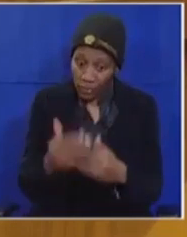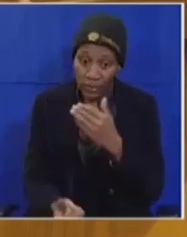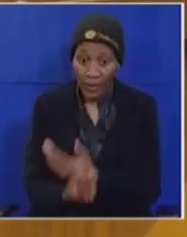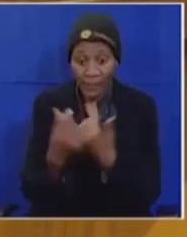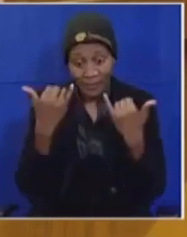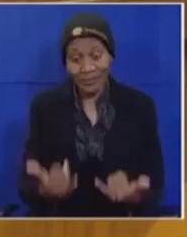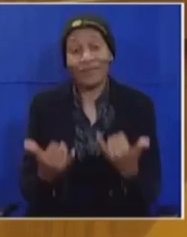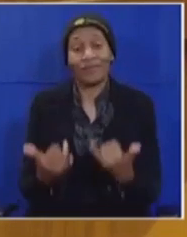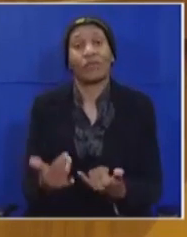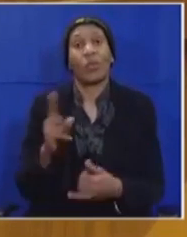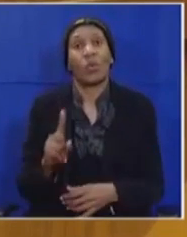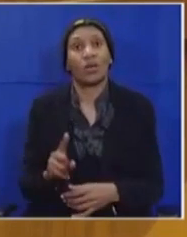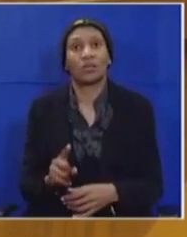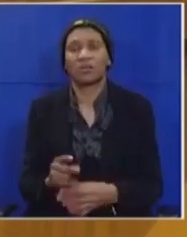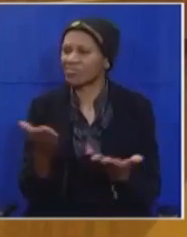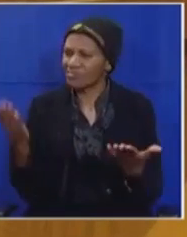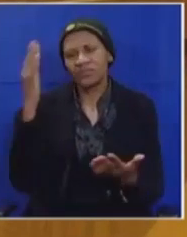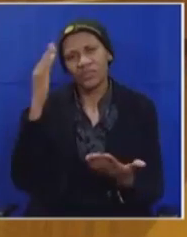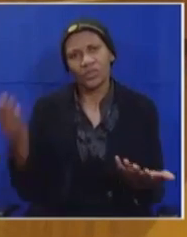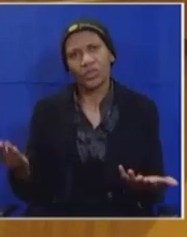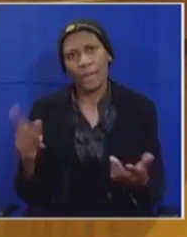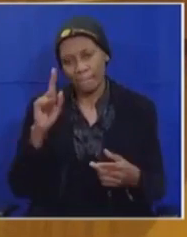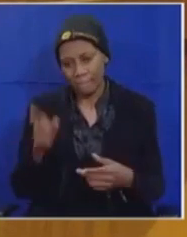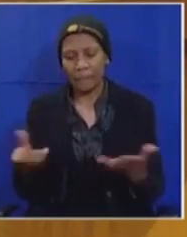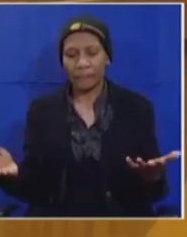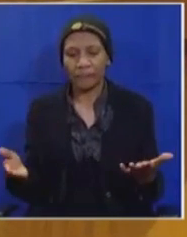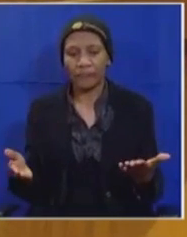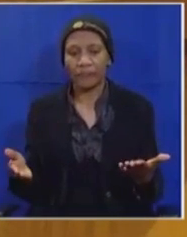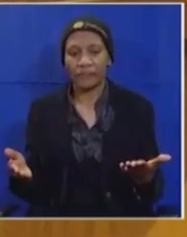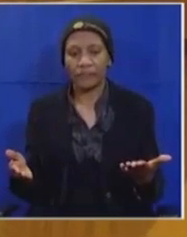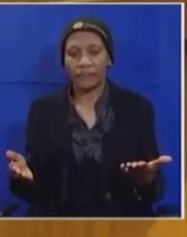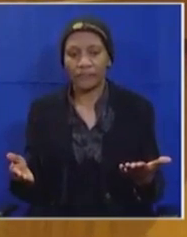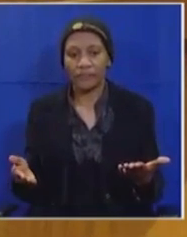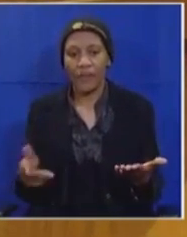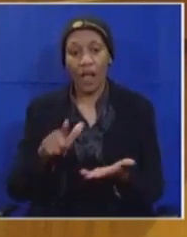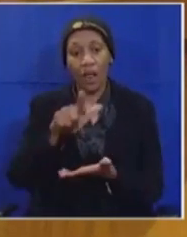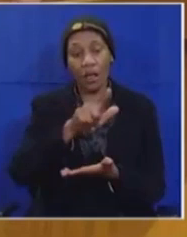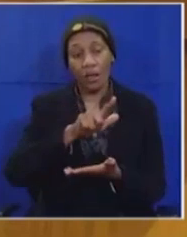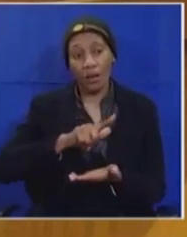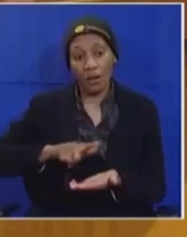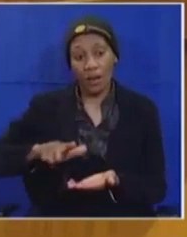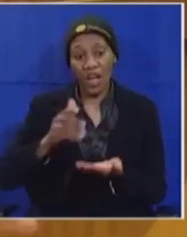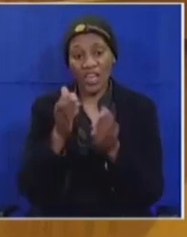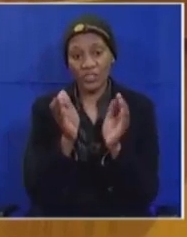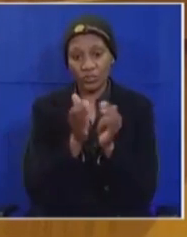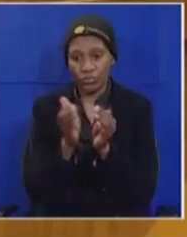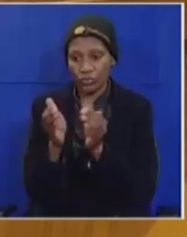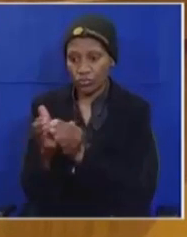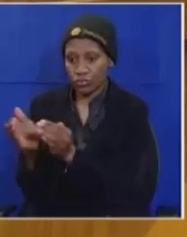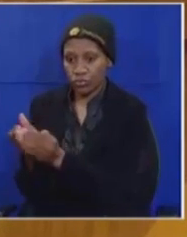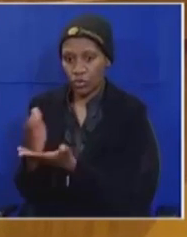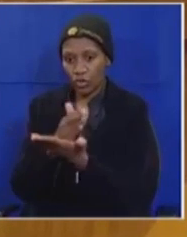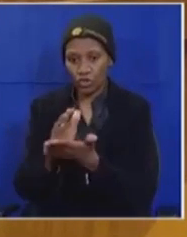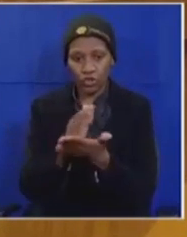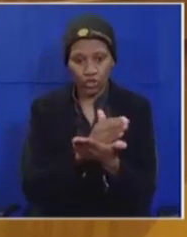that we obviously are going to be categorizing pieces of land throughout the